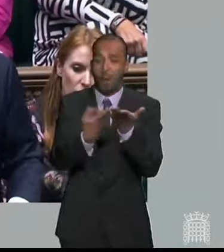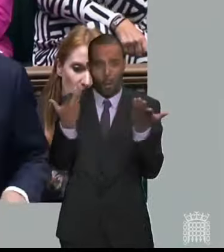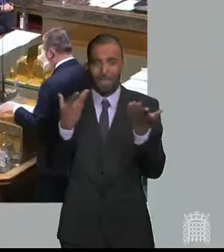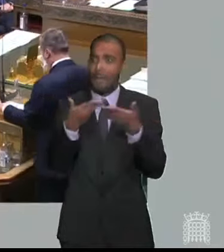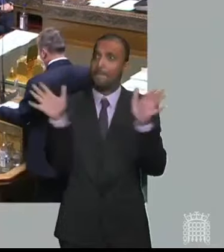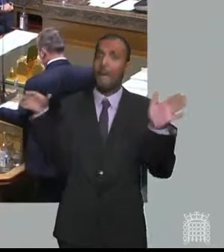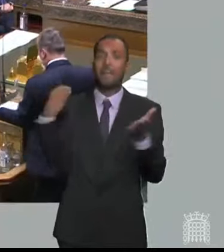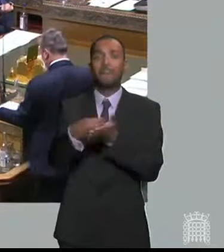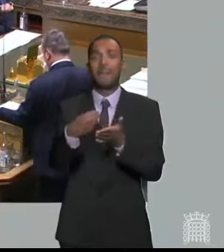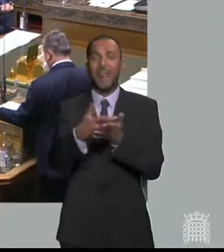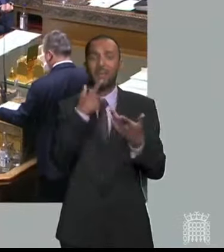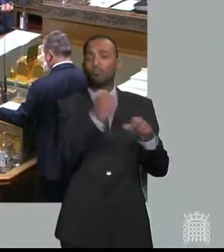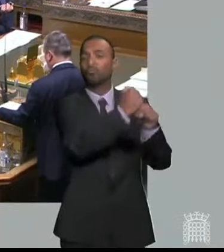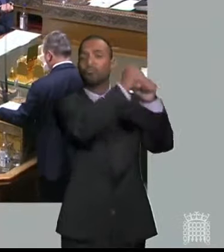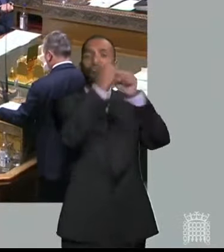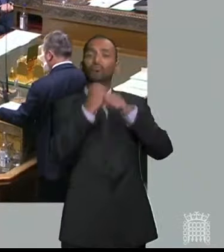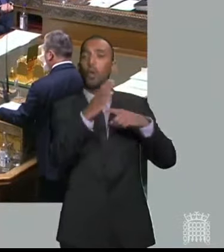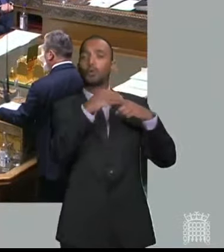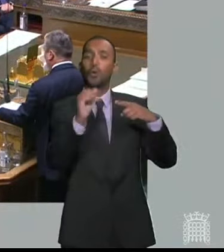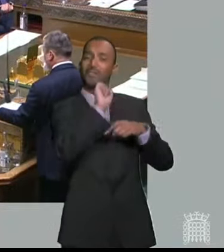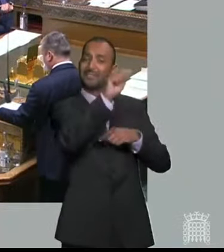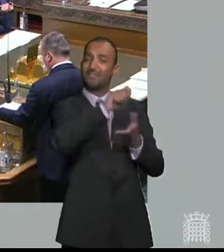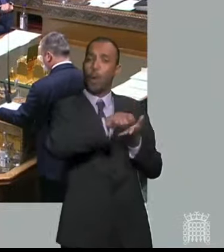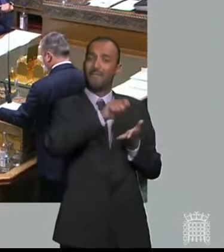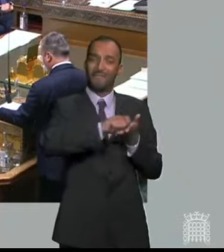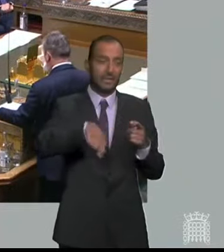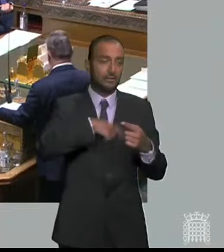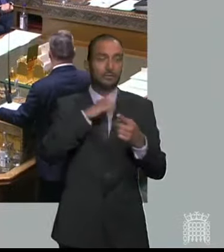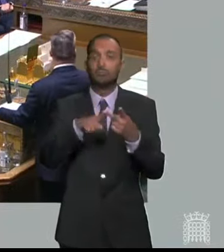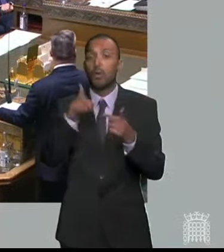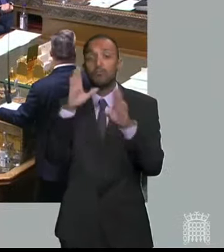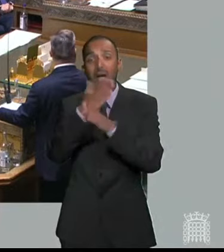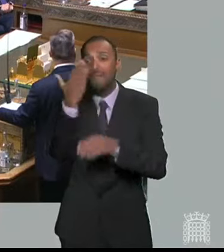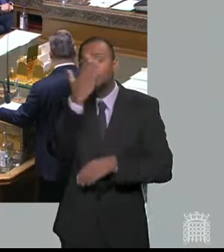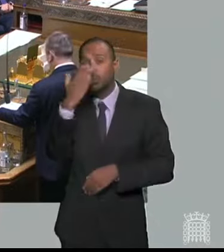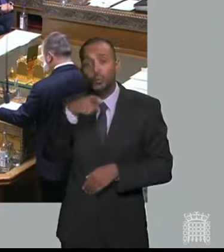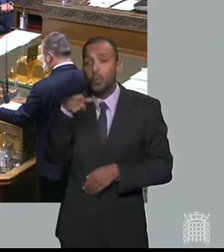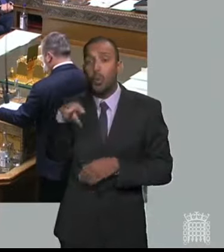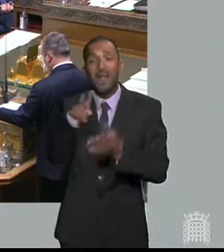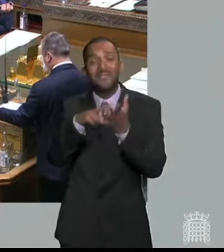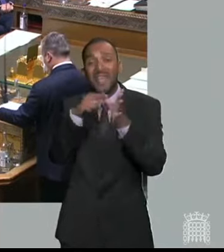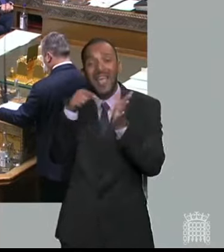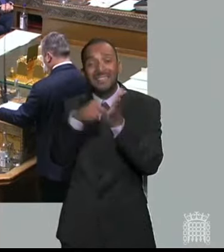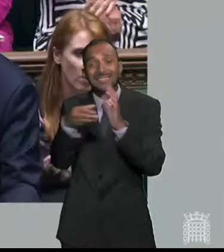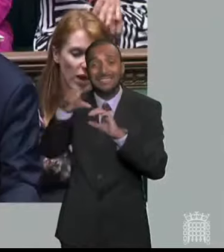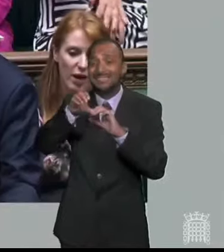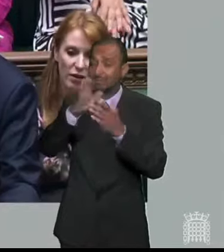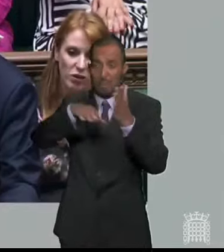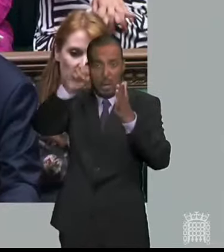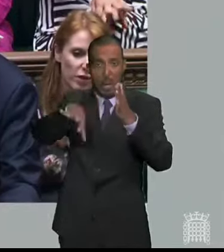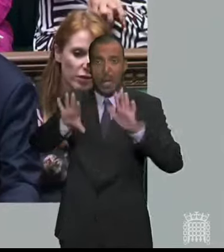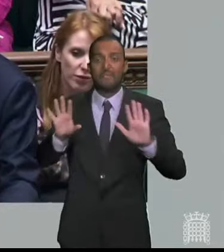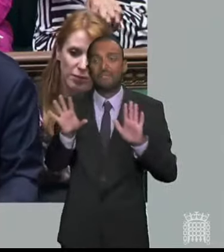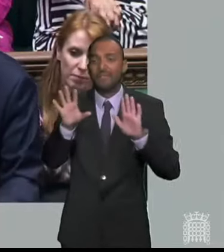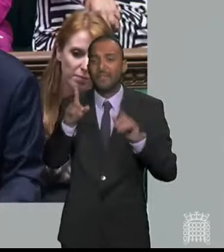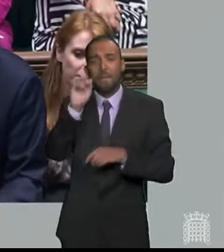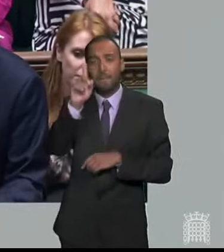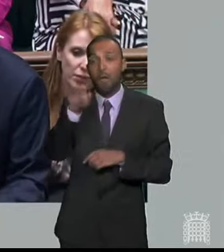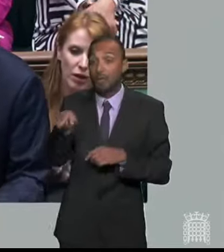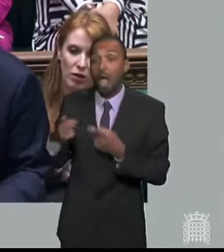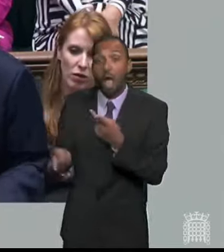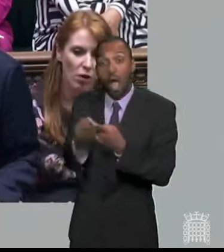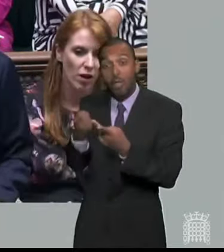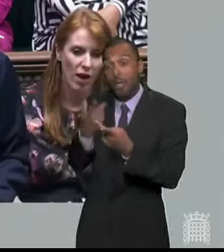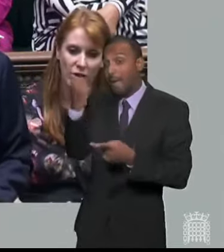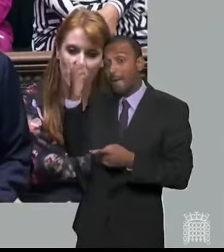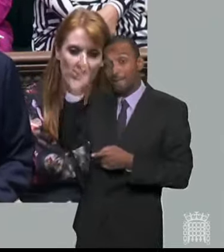to ensure there's no VAT on Tory school fees, but he won't lift a finger when it comes to protecting other